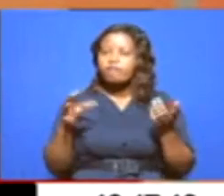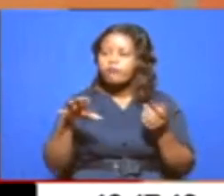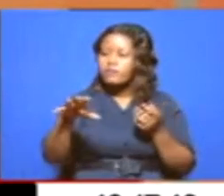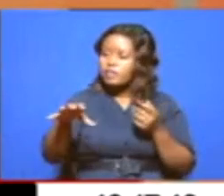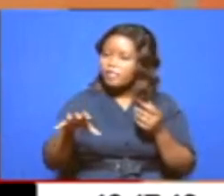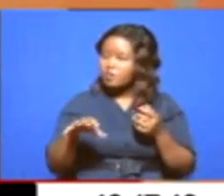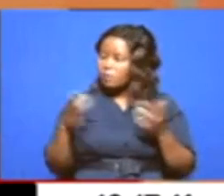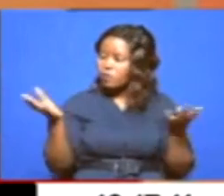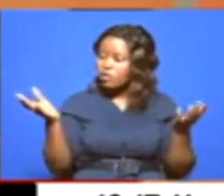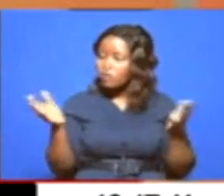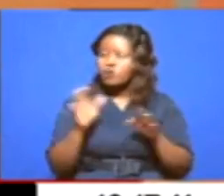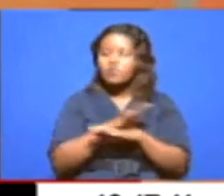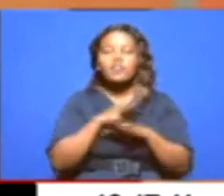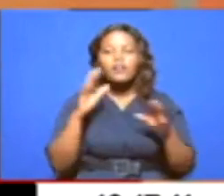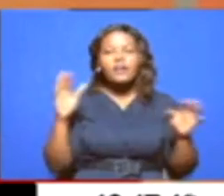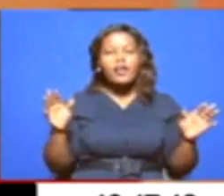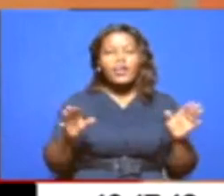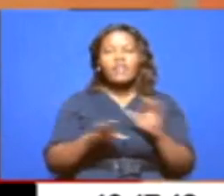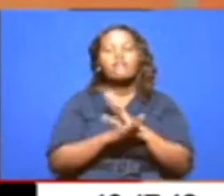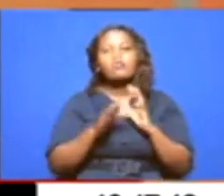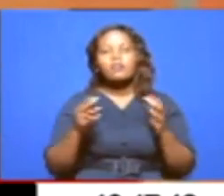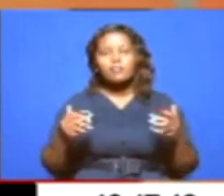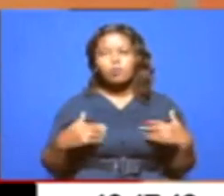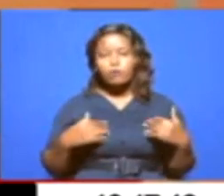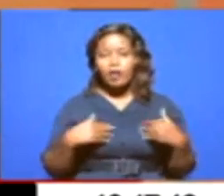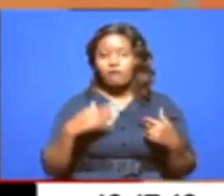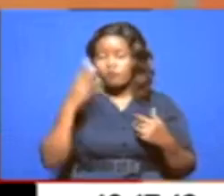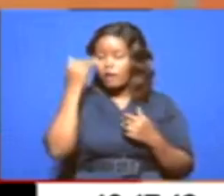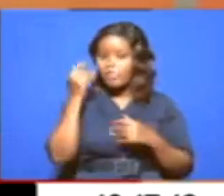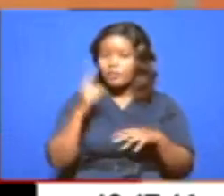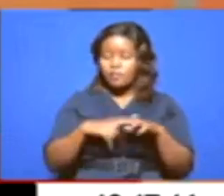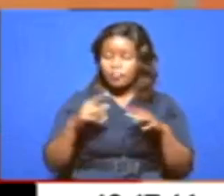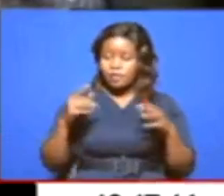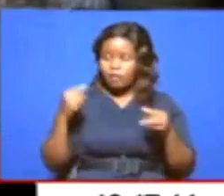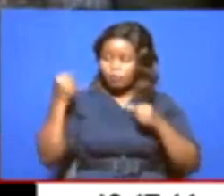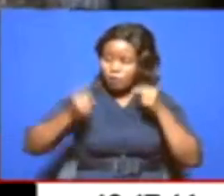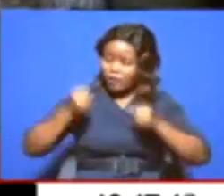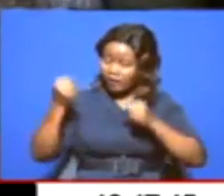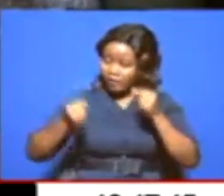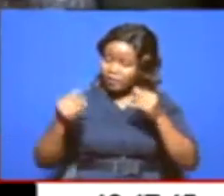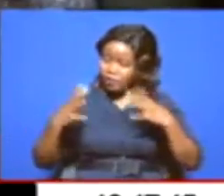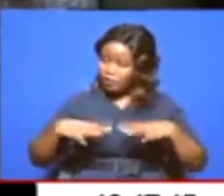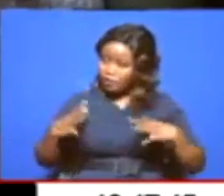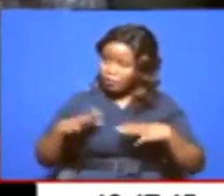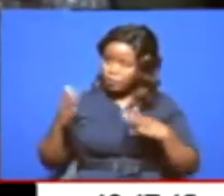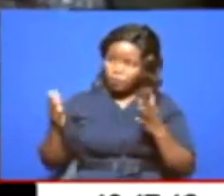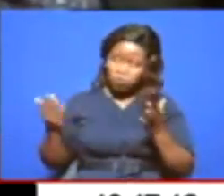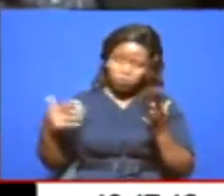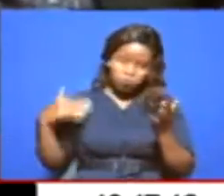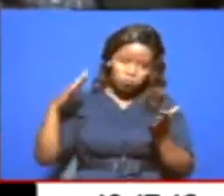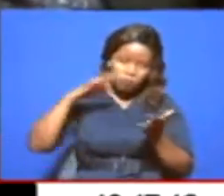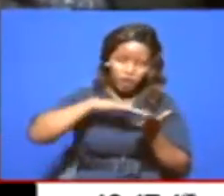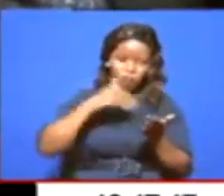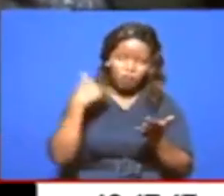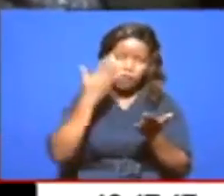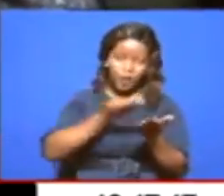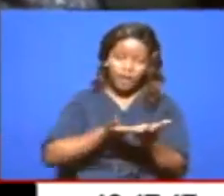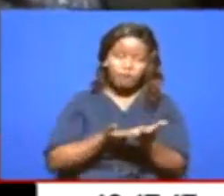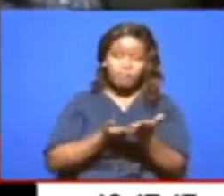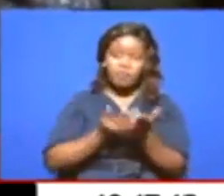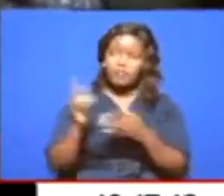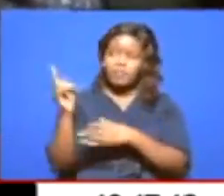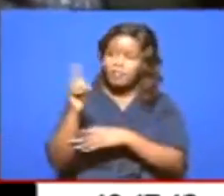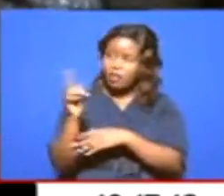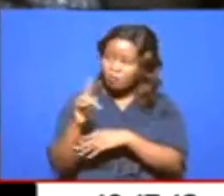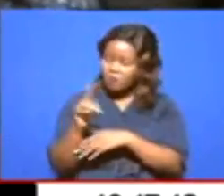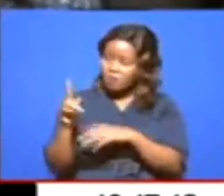everything in place so that when our athletes arrive in Nairobi, the invited athletes, they just be they connect the